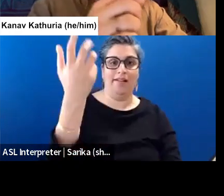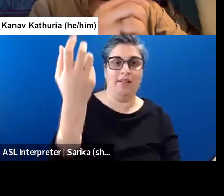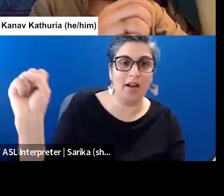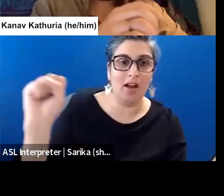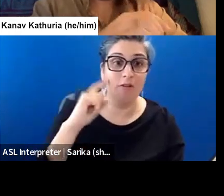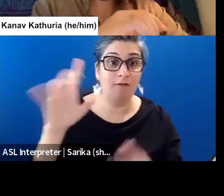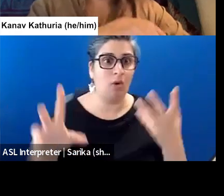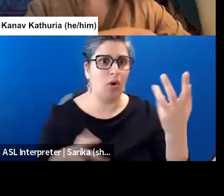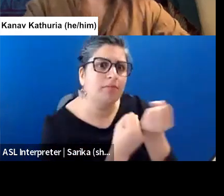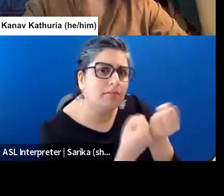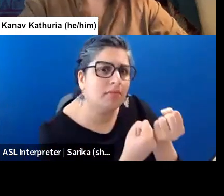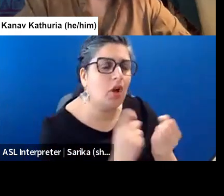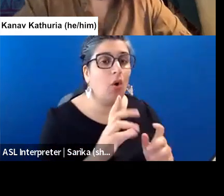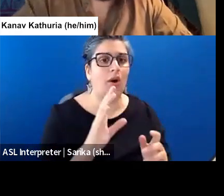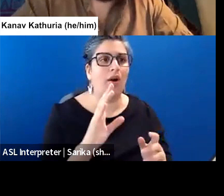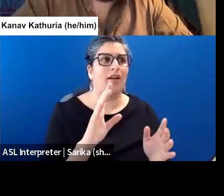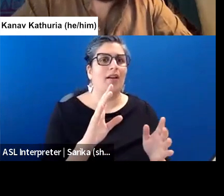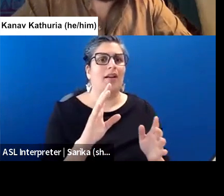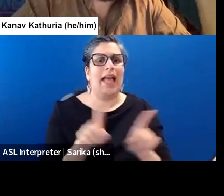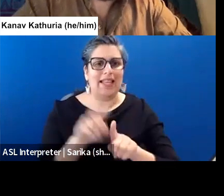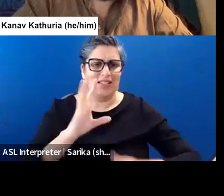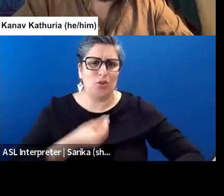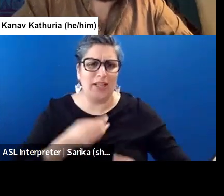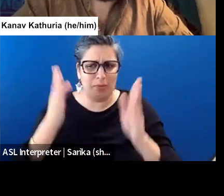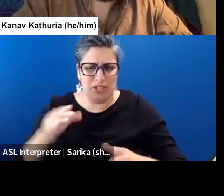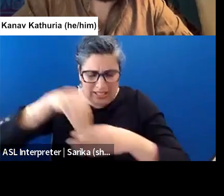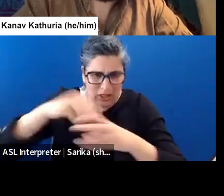healthcare or being trans in the world, of getting abortion,